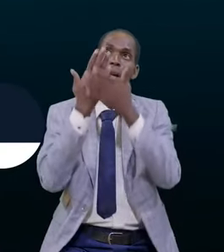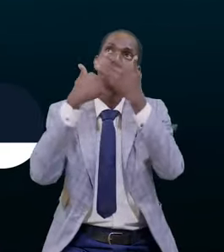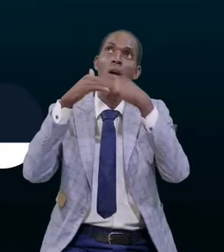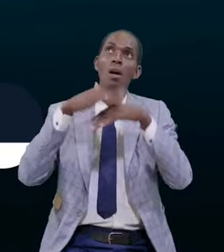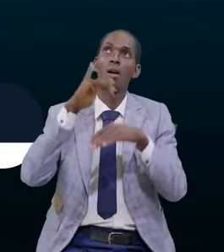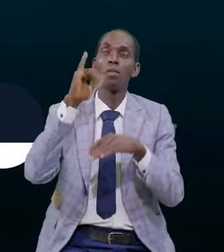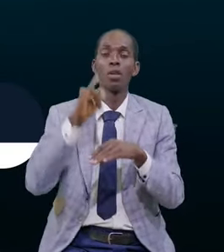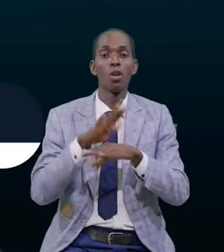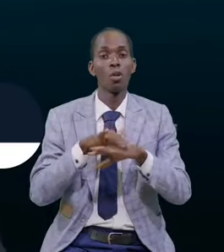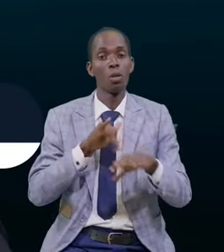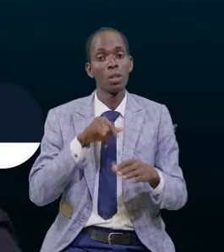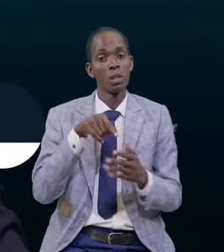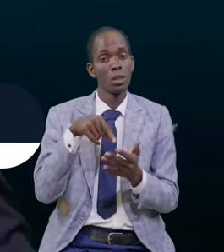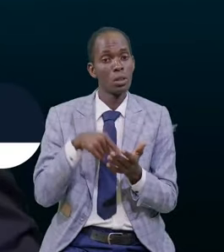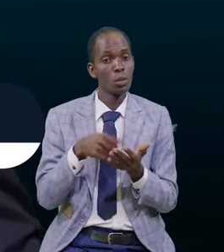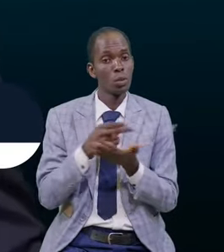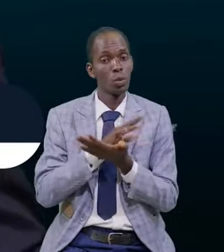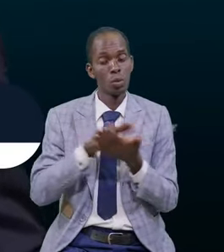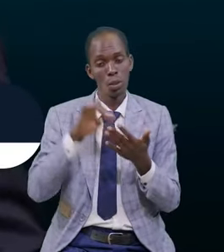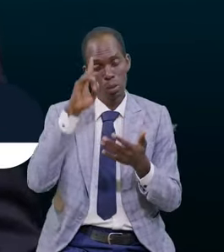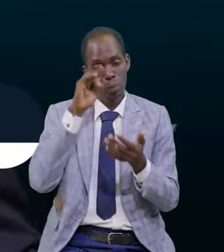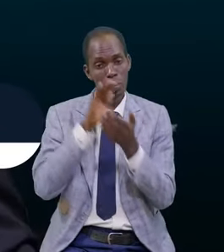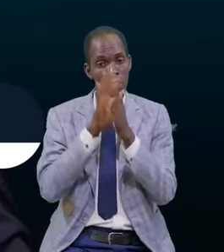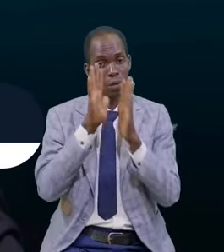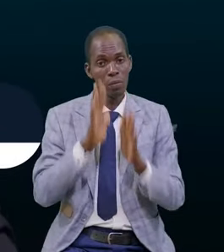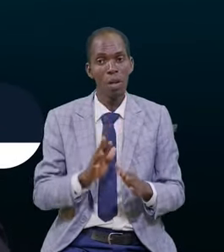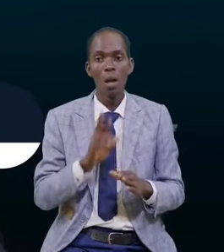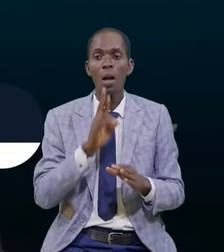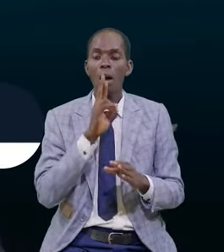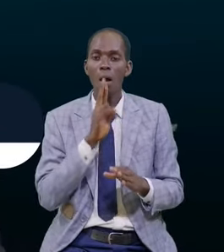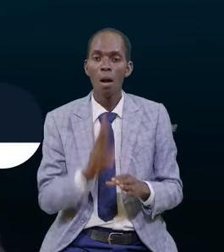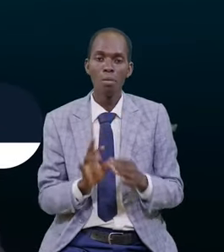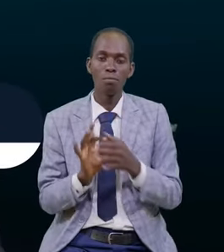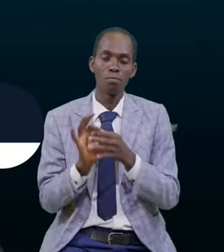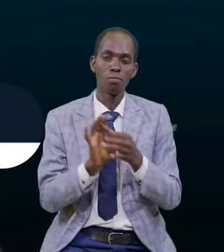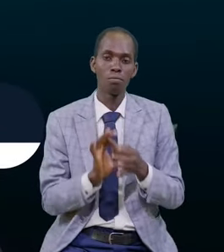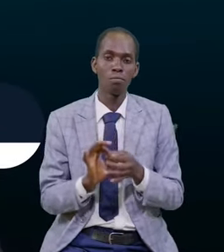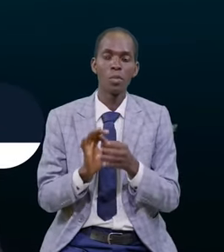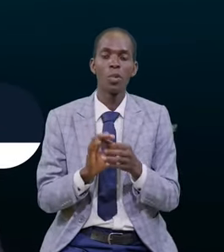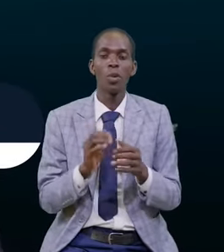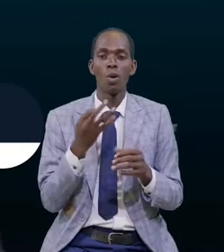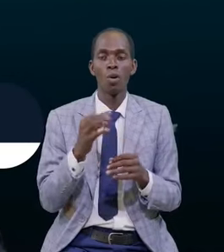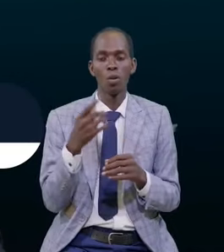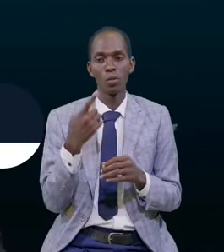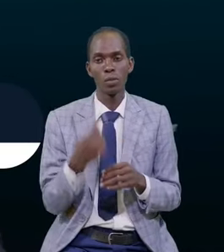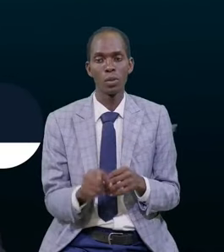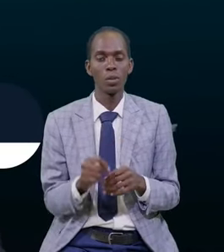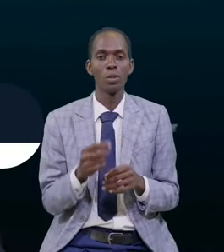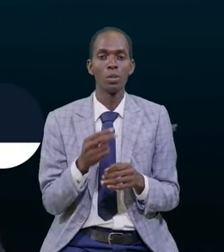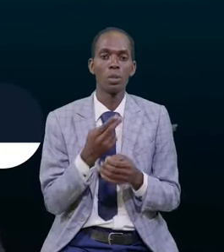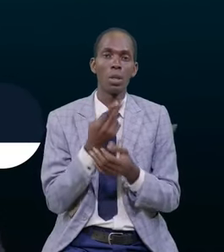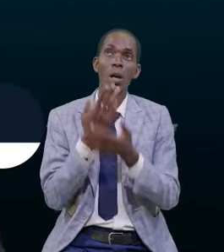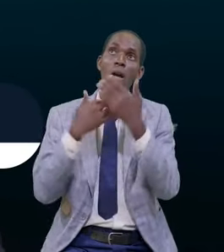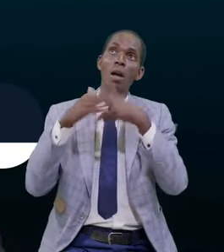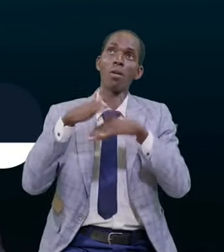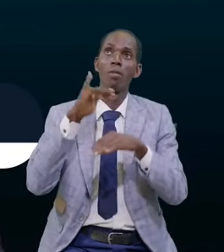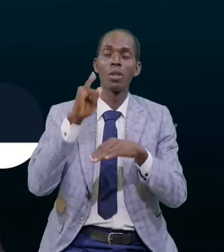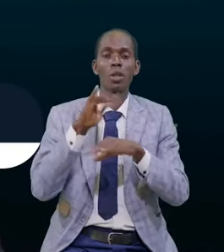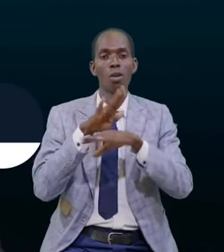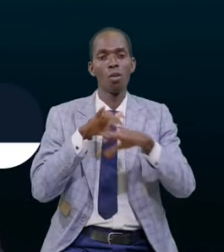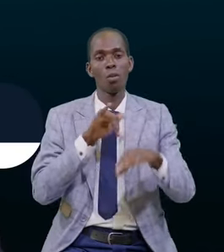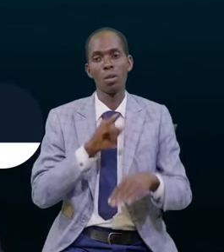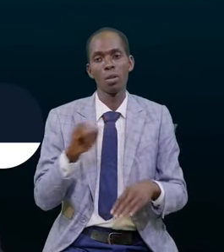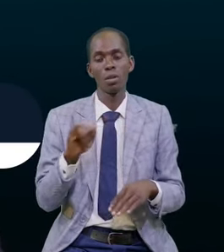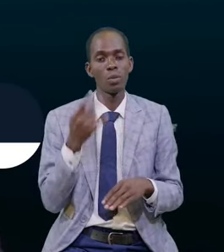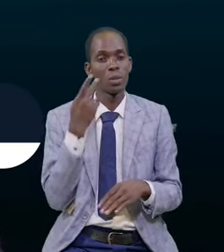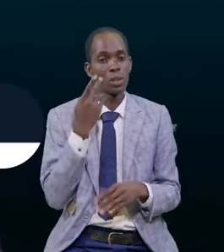Brethren are partakers of the Heavenly calling and so we see very clearly that the exaltation